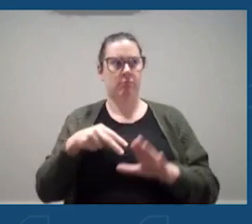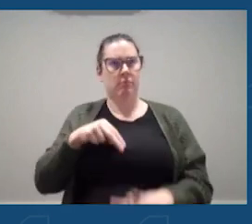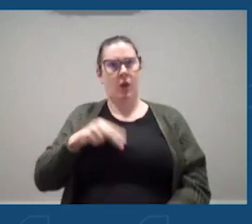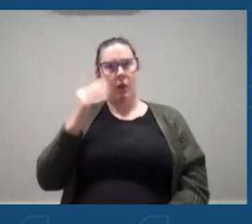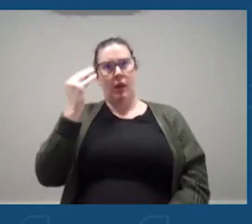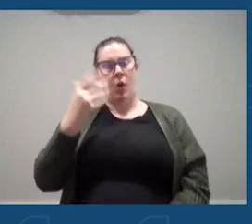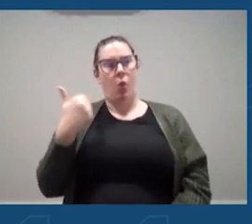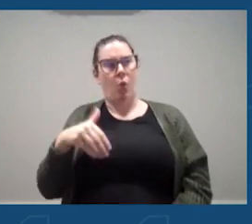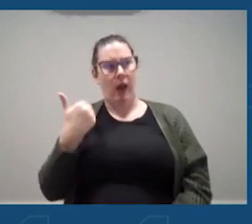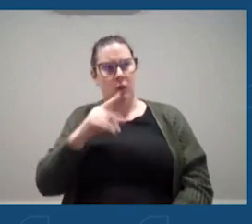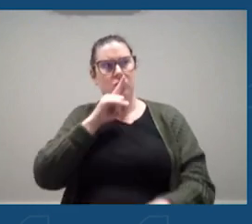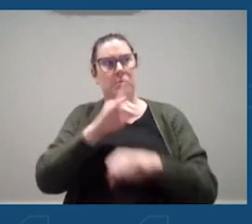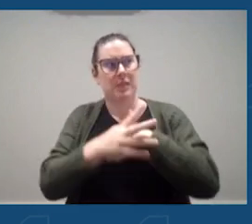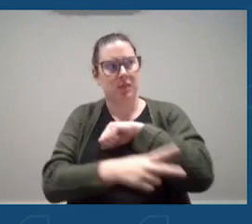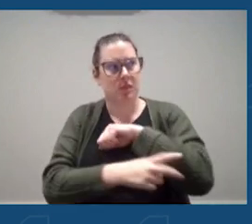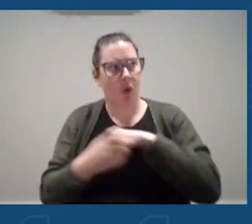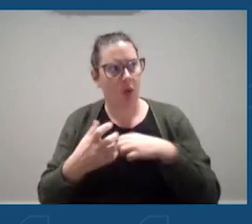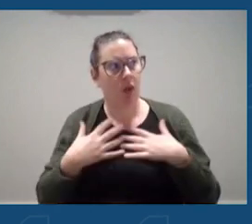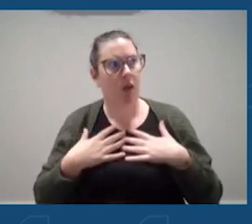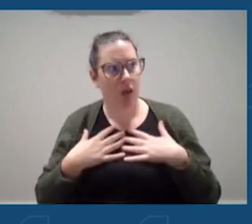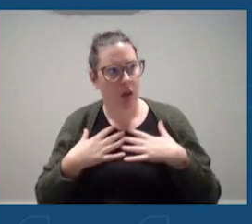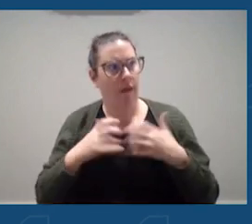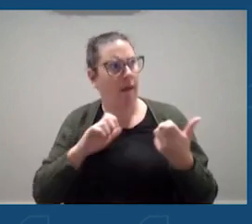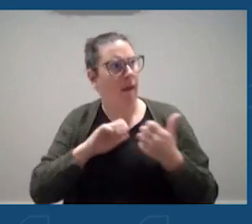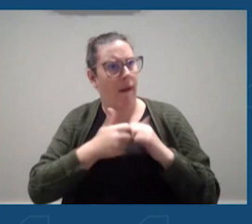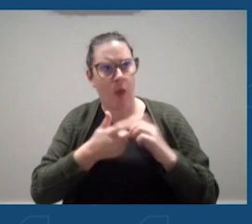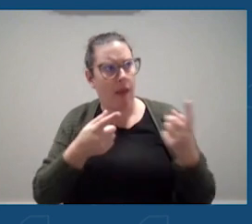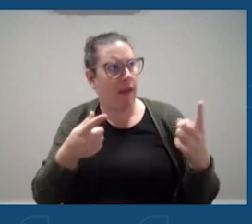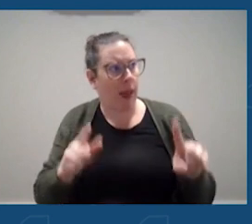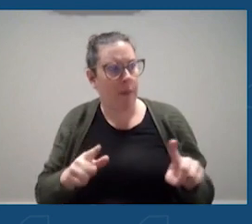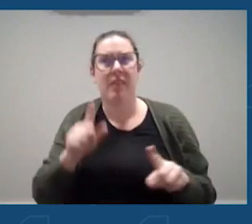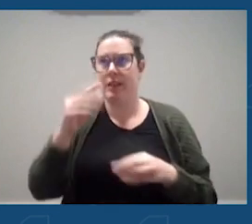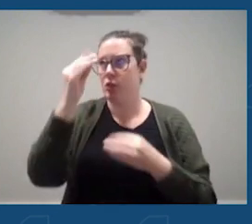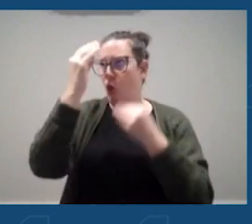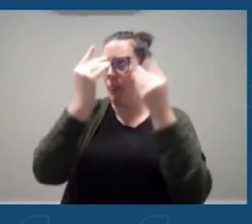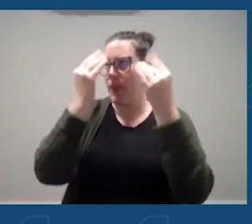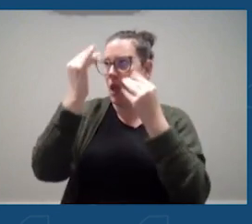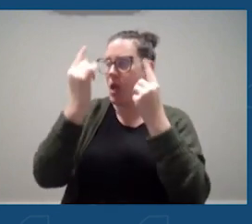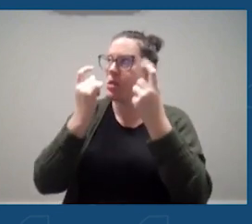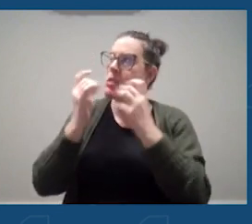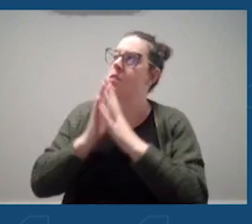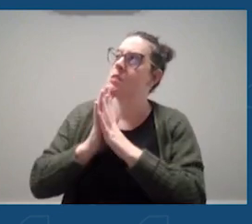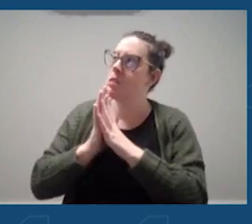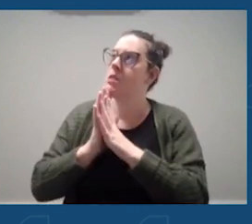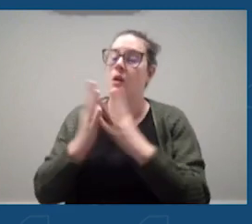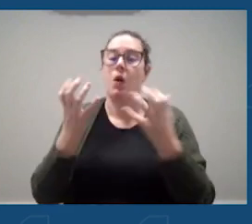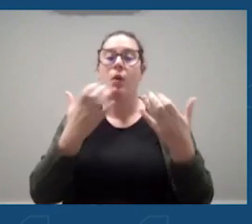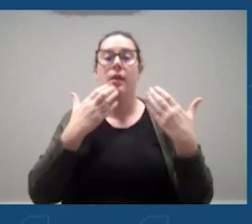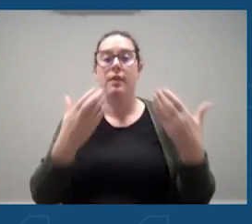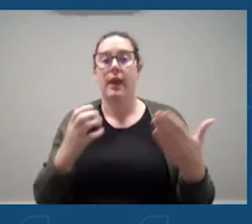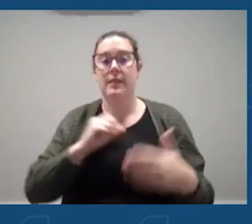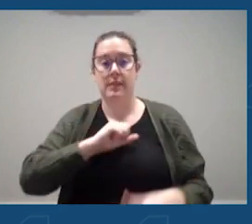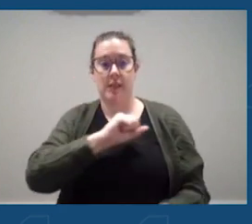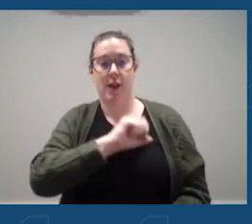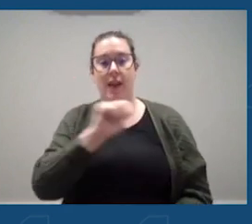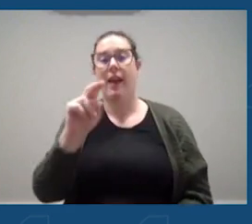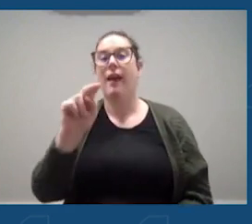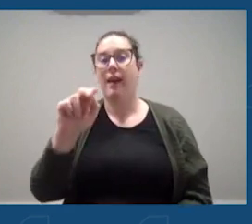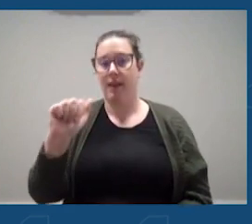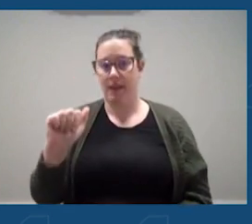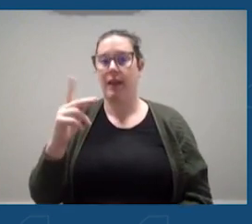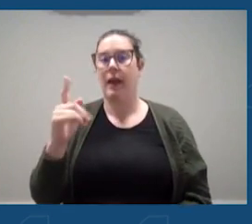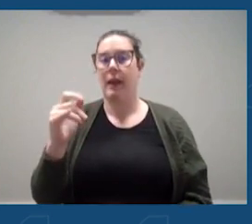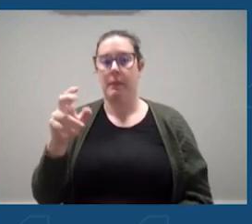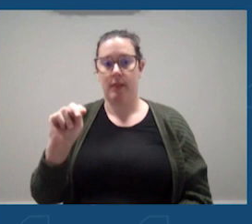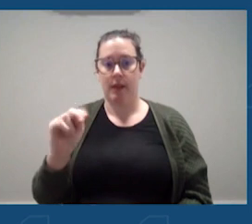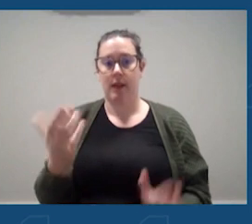actually stolen. How did that happen? Let them ask those questions. So I want to thank Senator Anna Kaplan once again, and